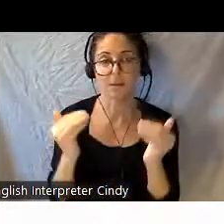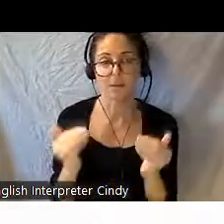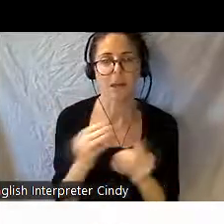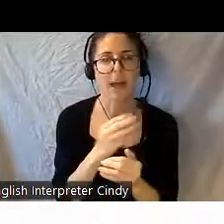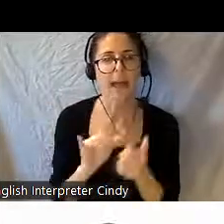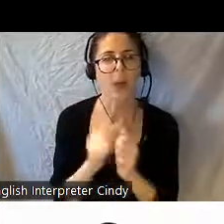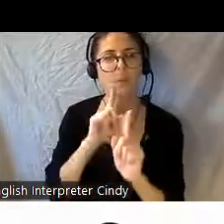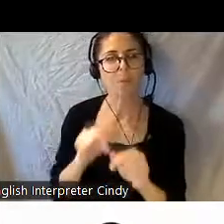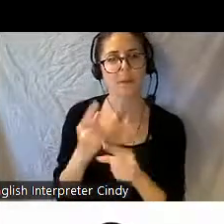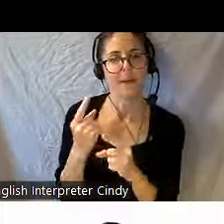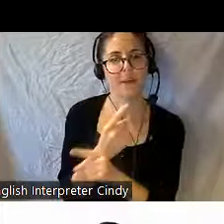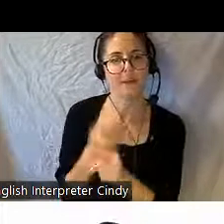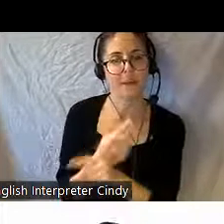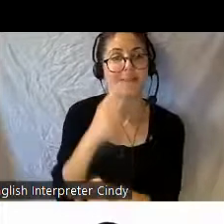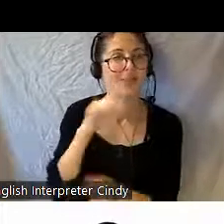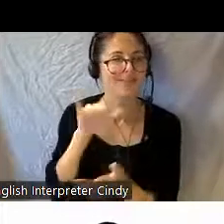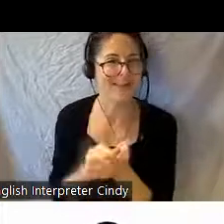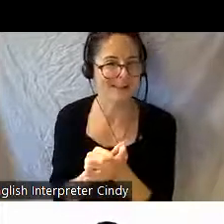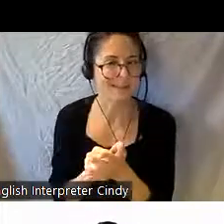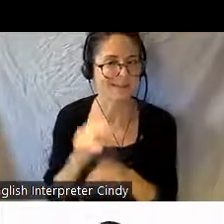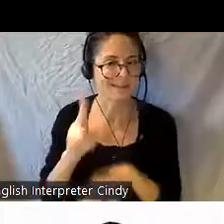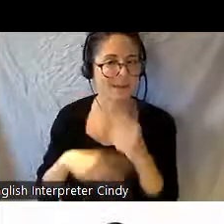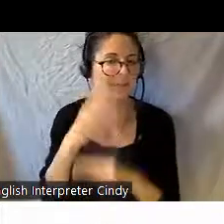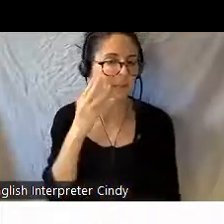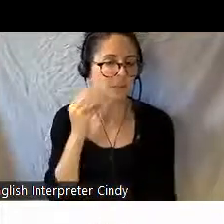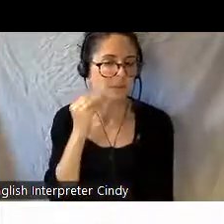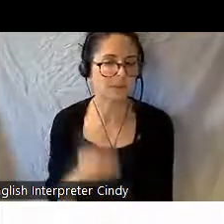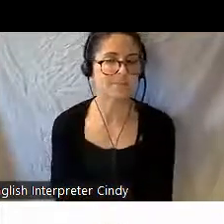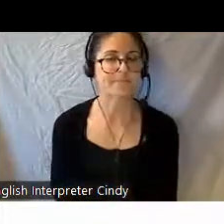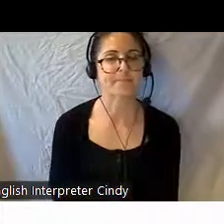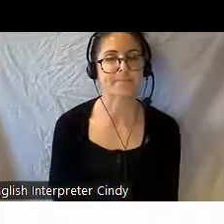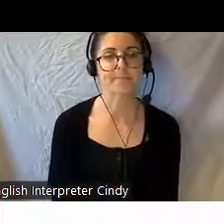respond effectively to senior immigrant women experiencing economic abuse.